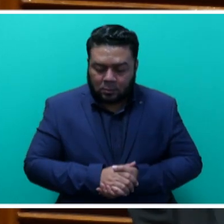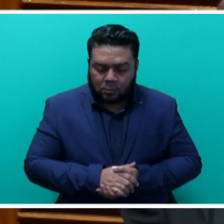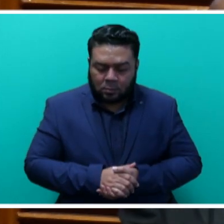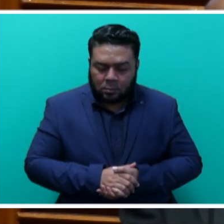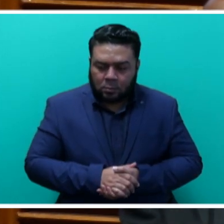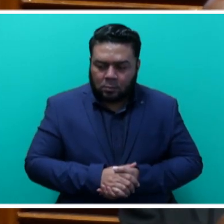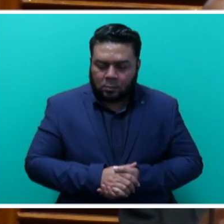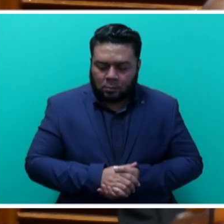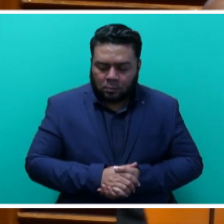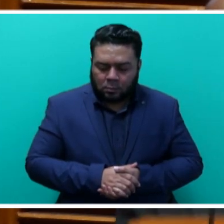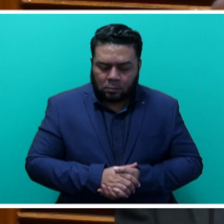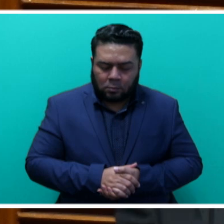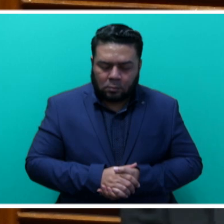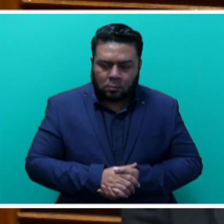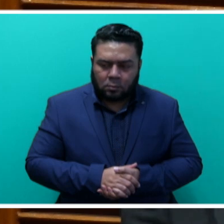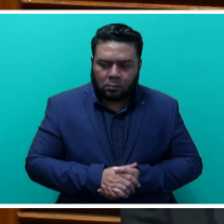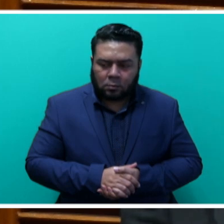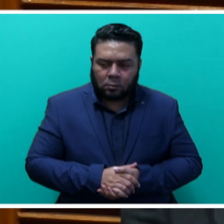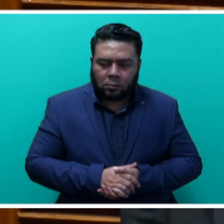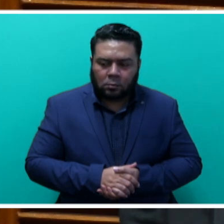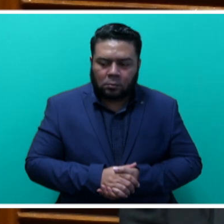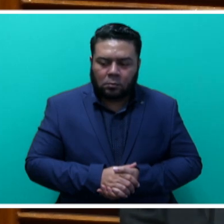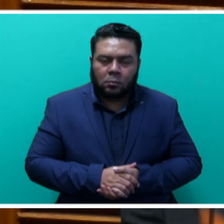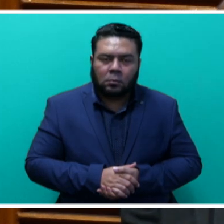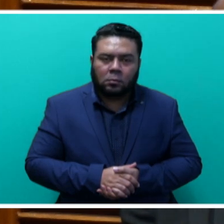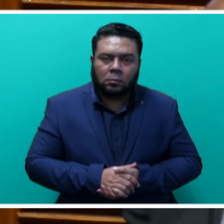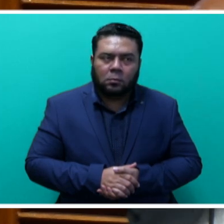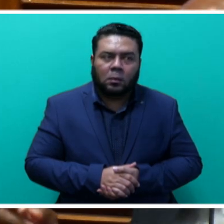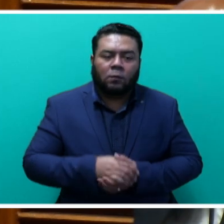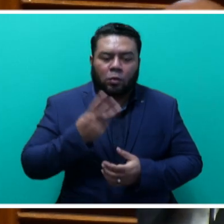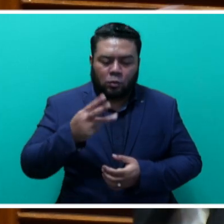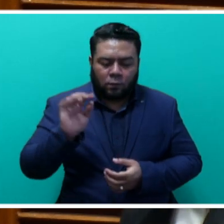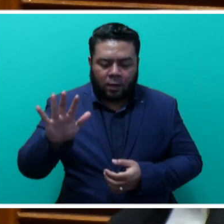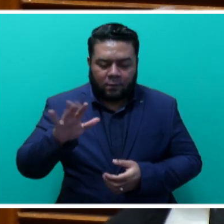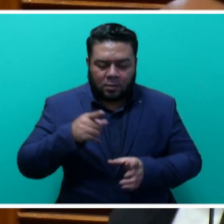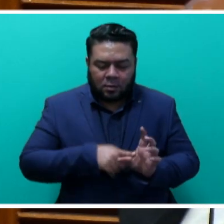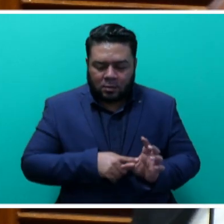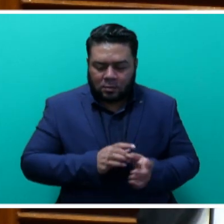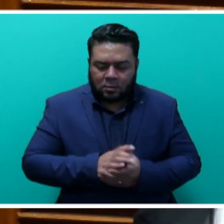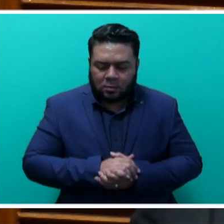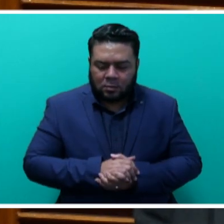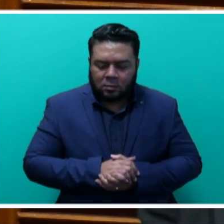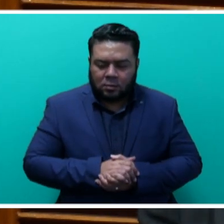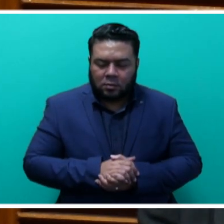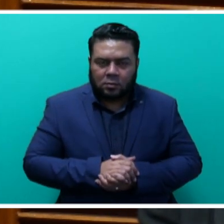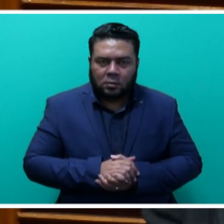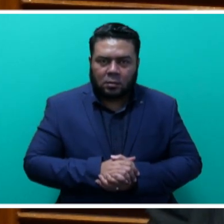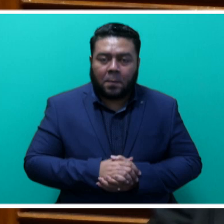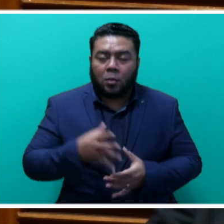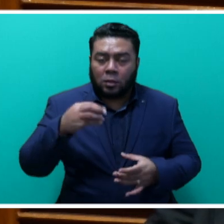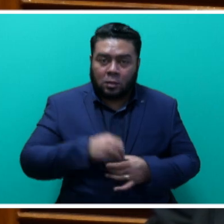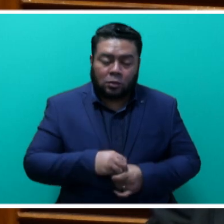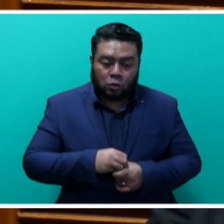of value-adding machineries are realized in the next 3 to 5 years. Mr. Speaker, sir, this incubation program